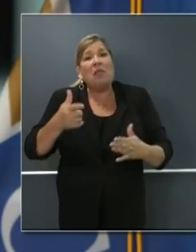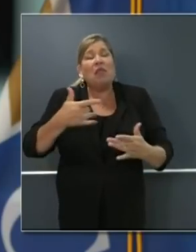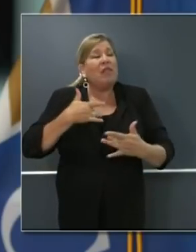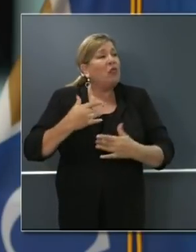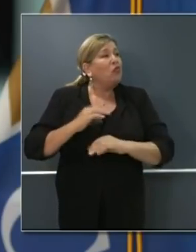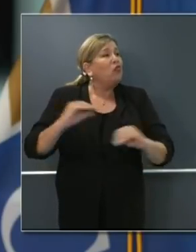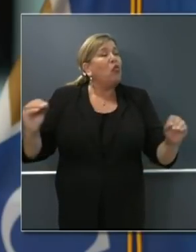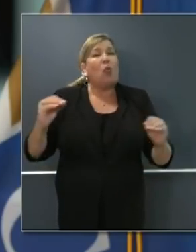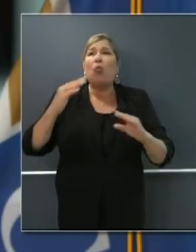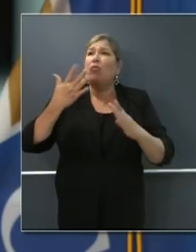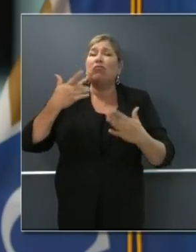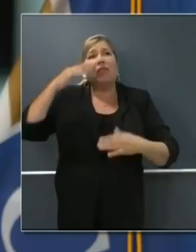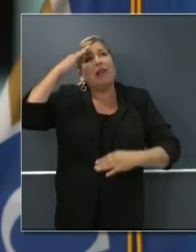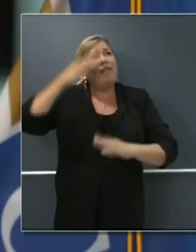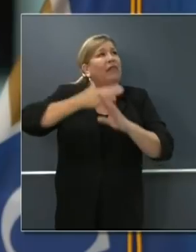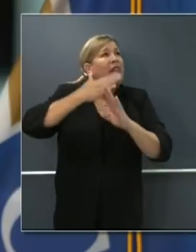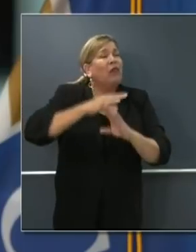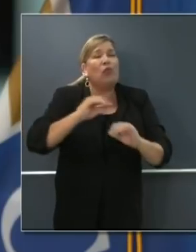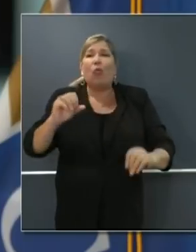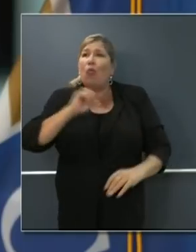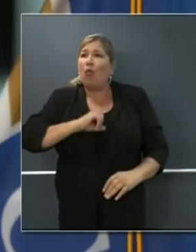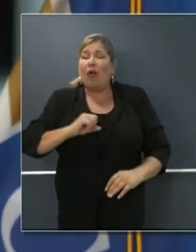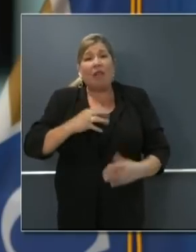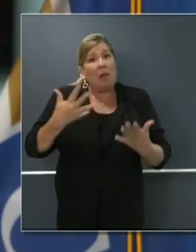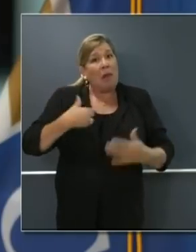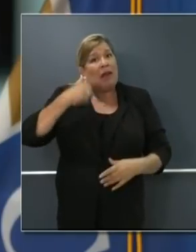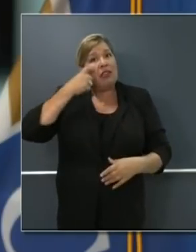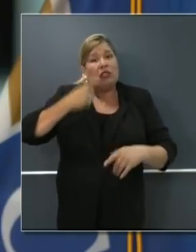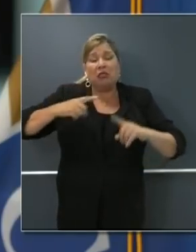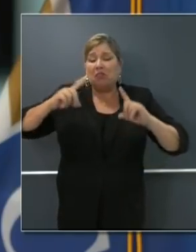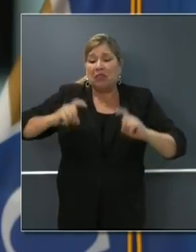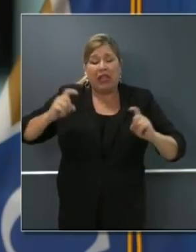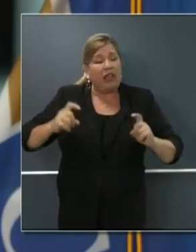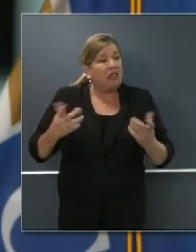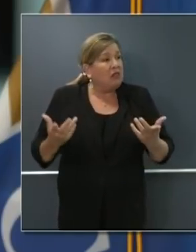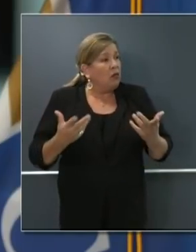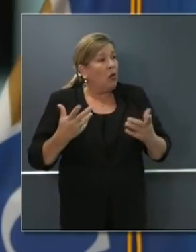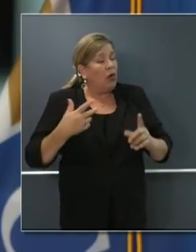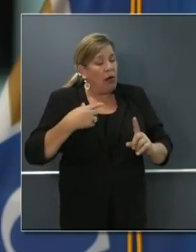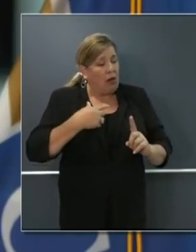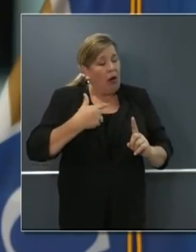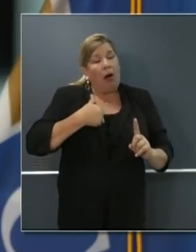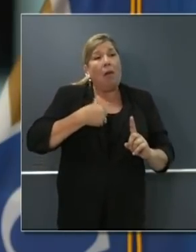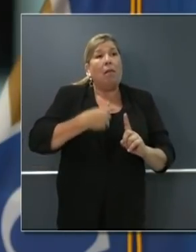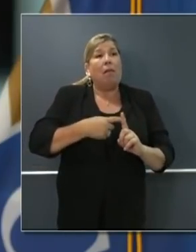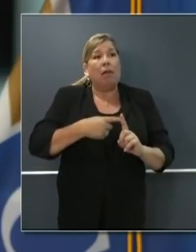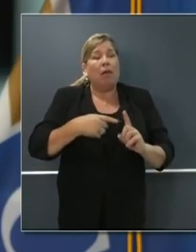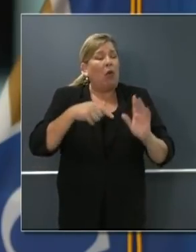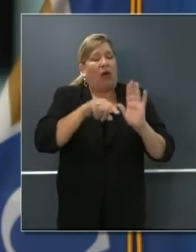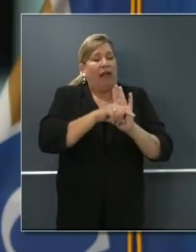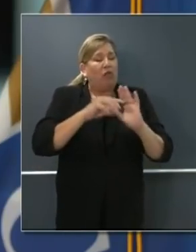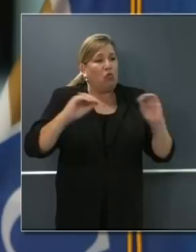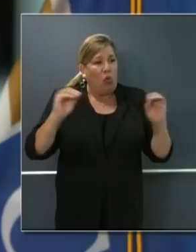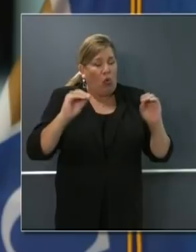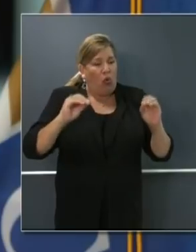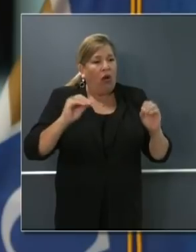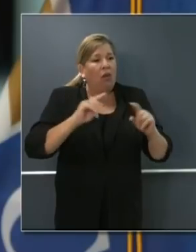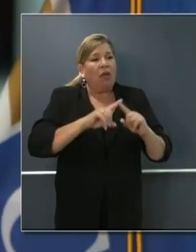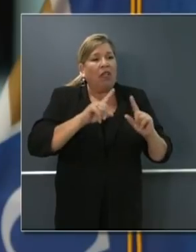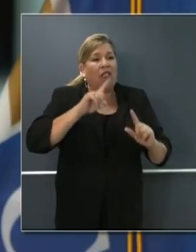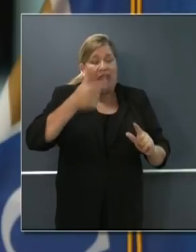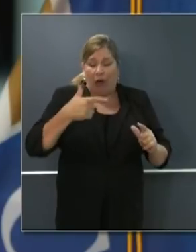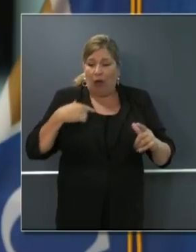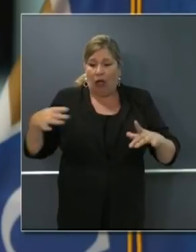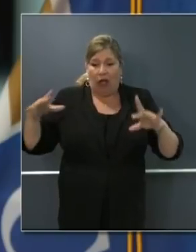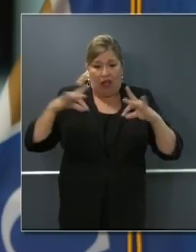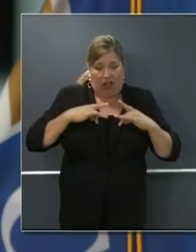feel fabulous, actually may have just been tested and been positive without knowing. A few days later, after your negative test, you may have contracted